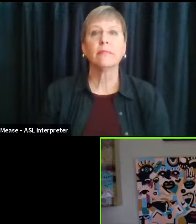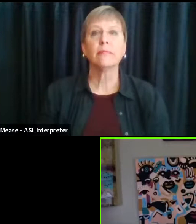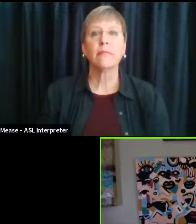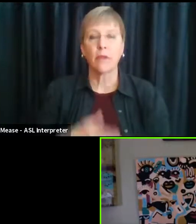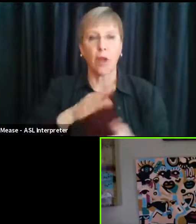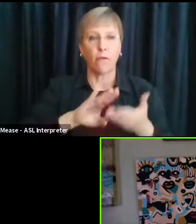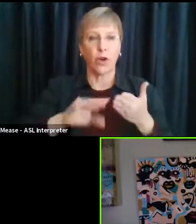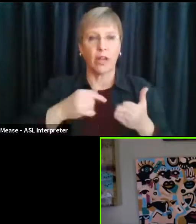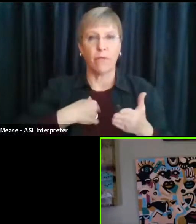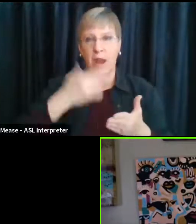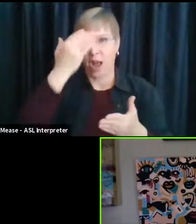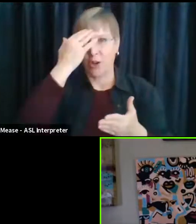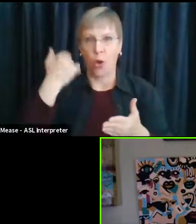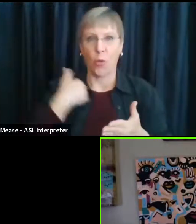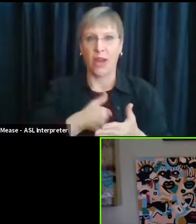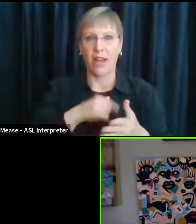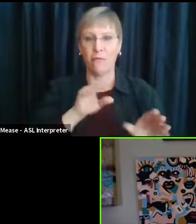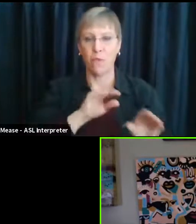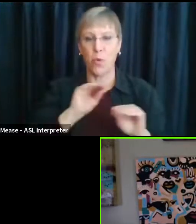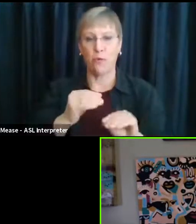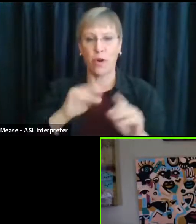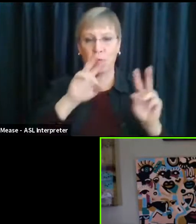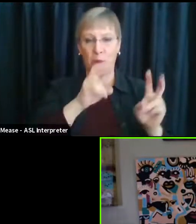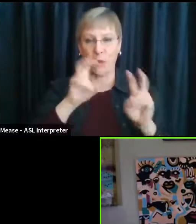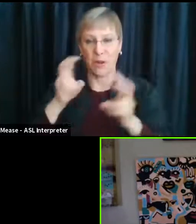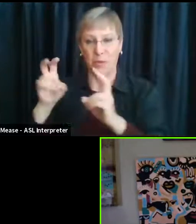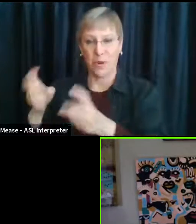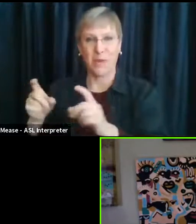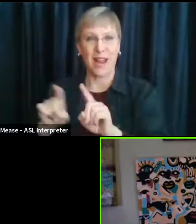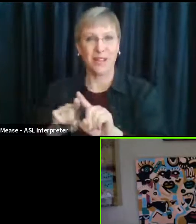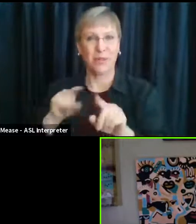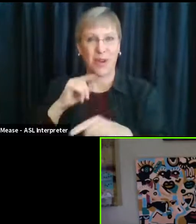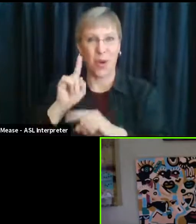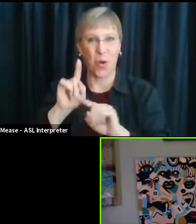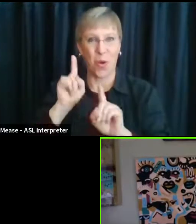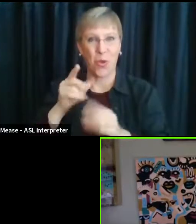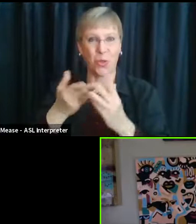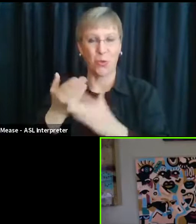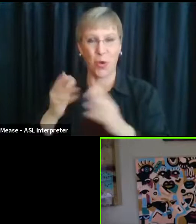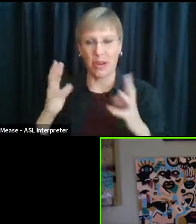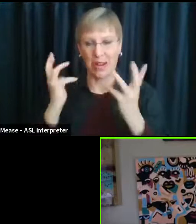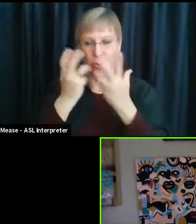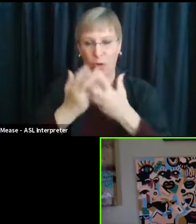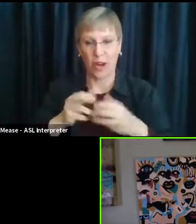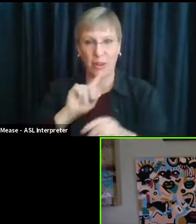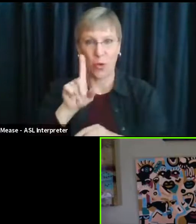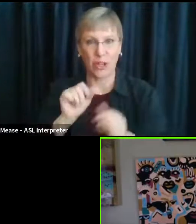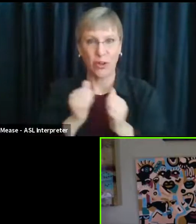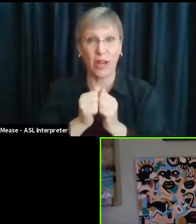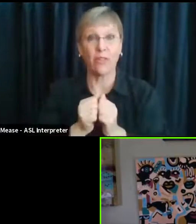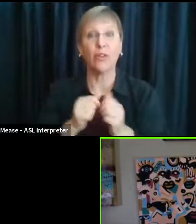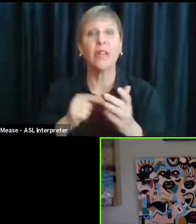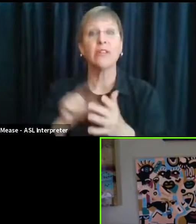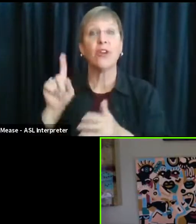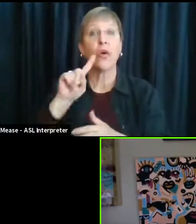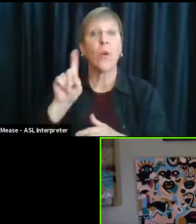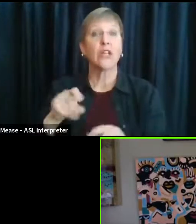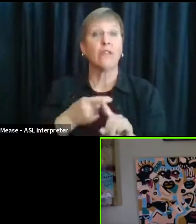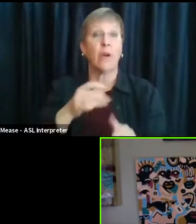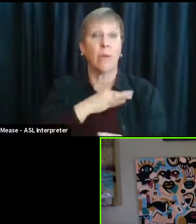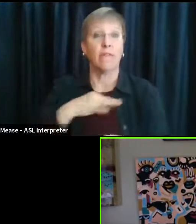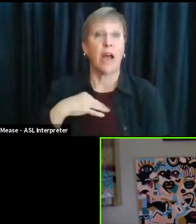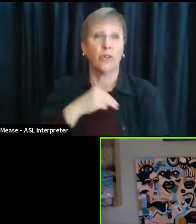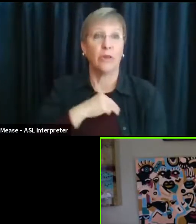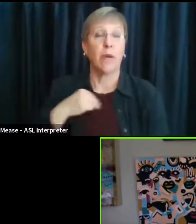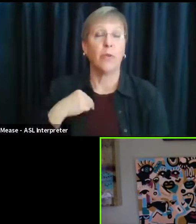Forgive me, I know that we sort of move from topic to topic as we go through and integrate all the questions together. So this is another question from a